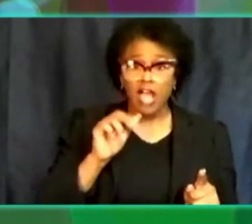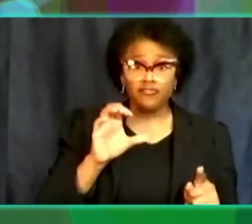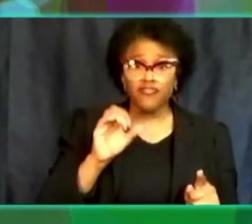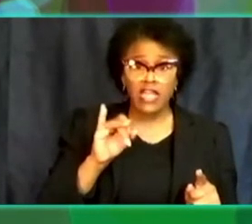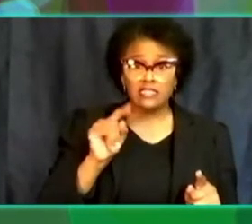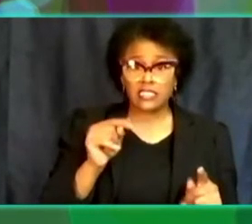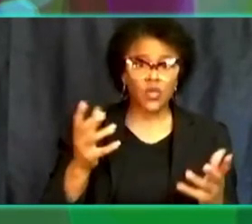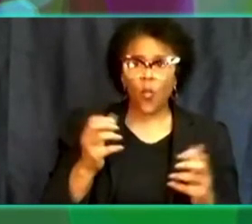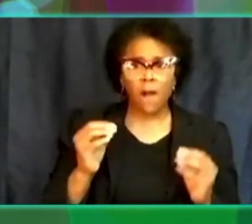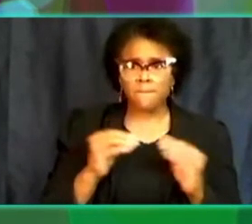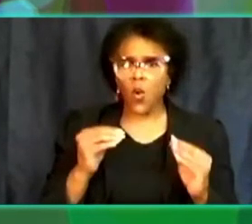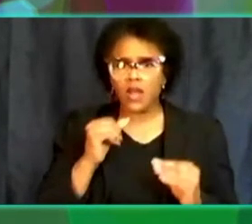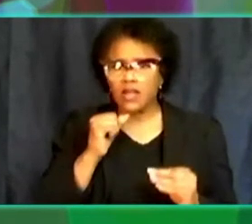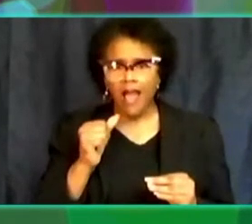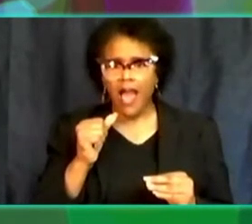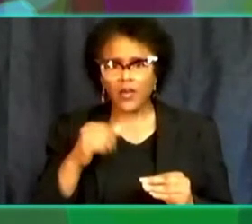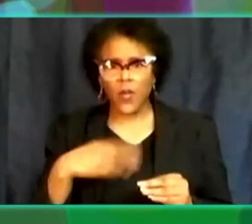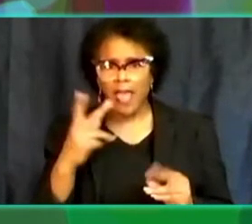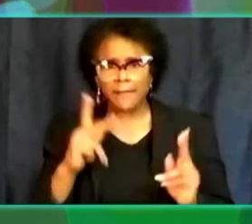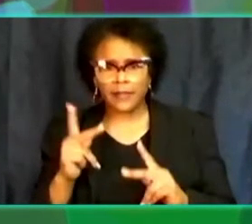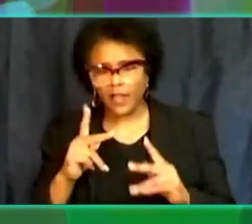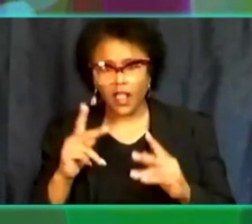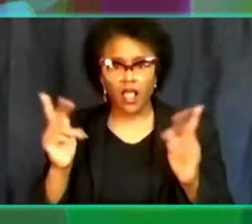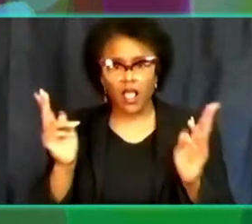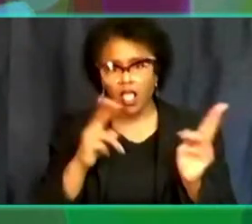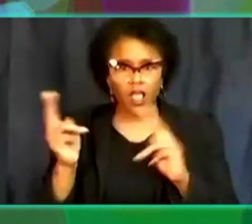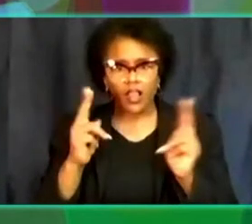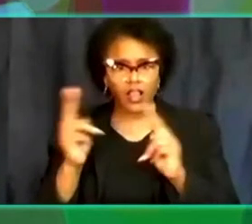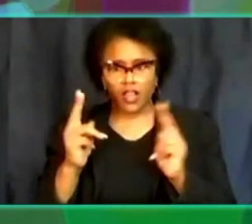really is